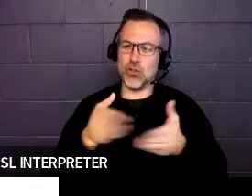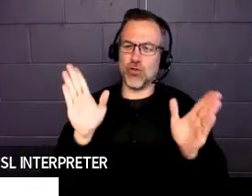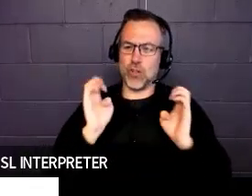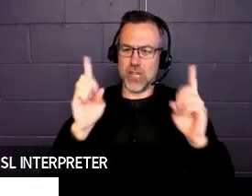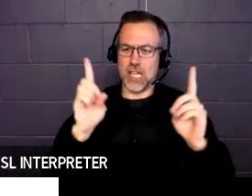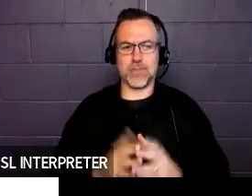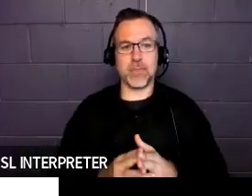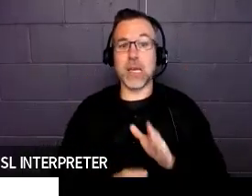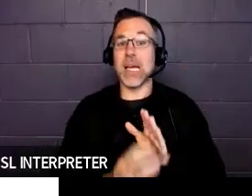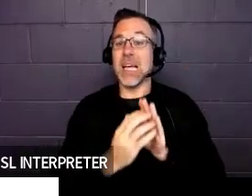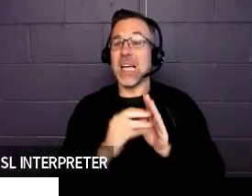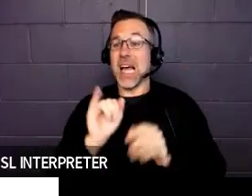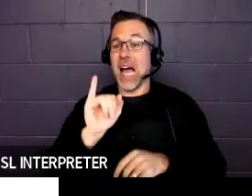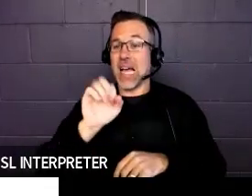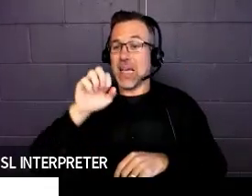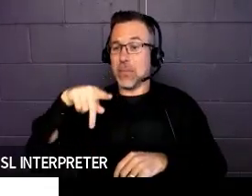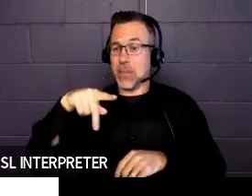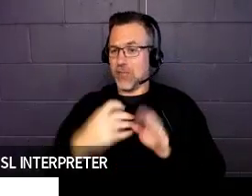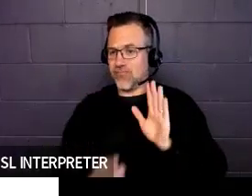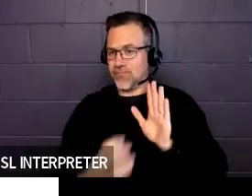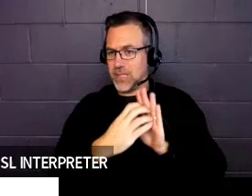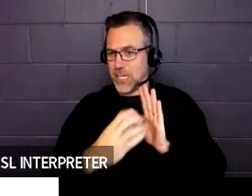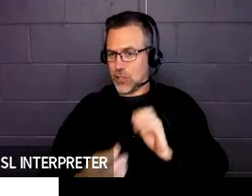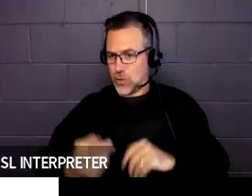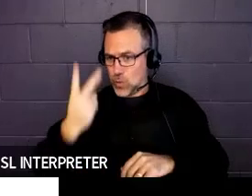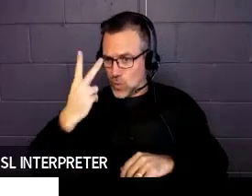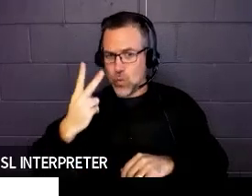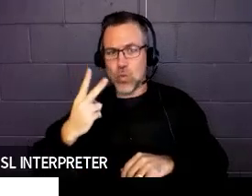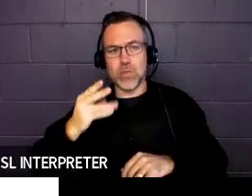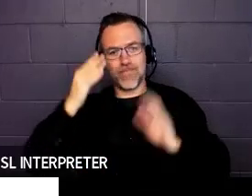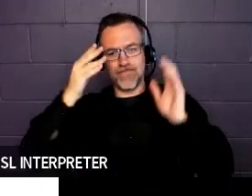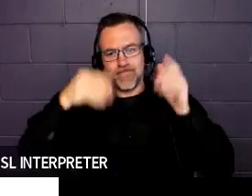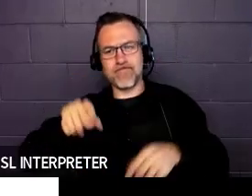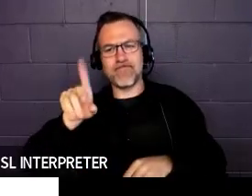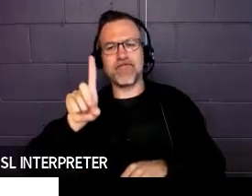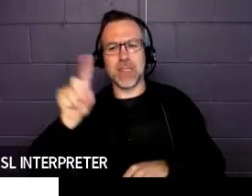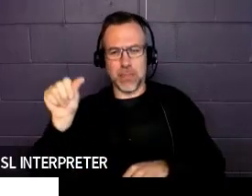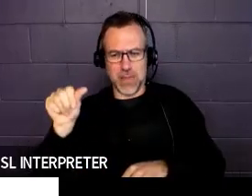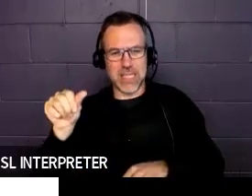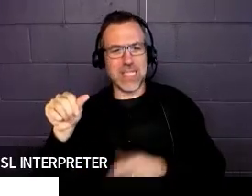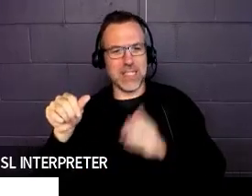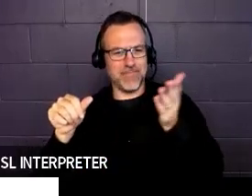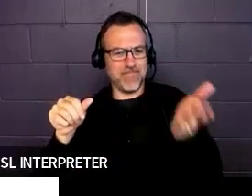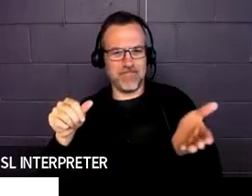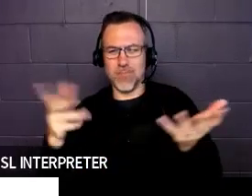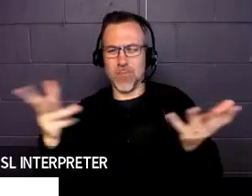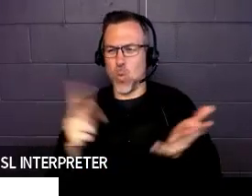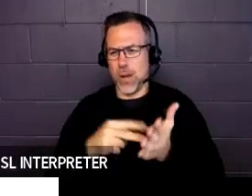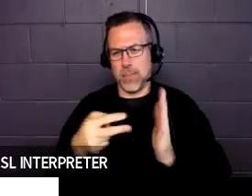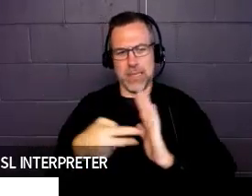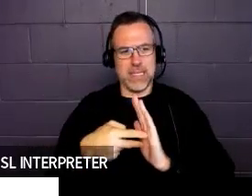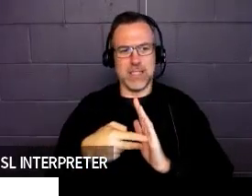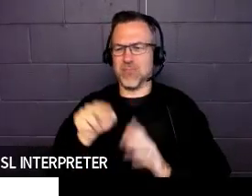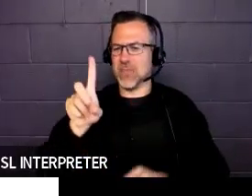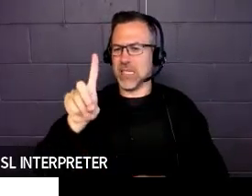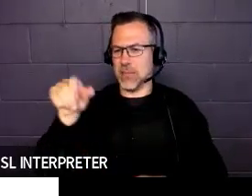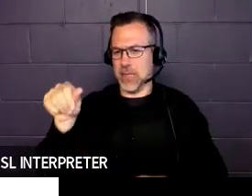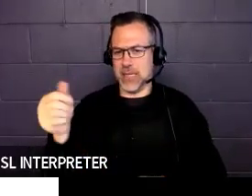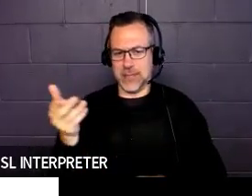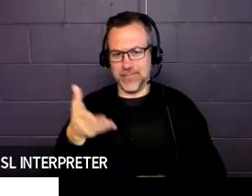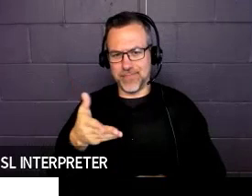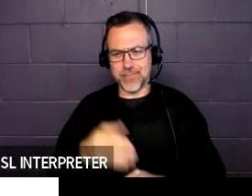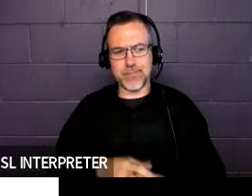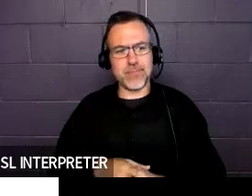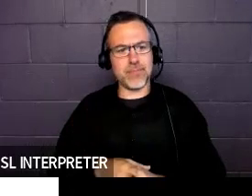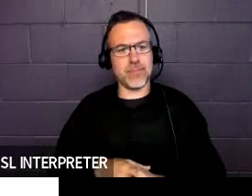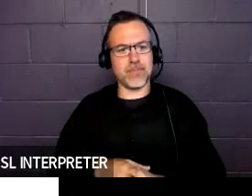Section 2 of the IEP talks about the disability of the child. And so this is just the definition of a child with a disability is an